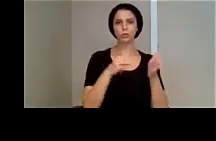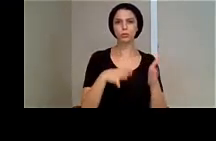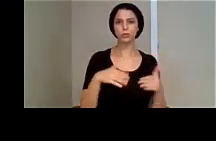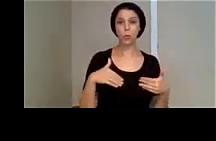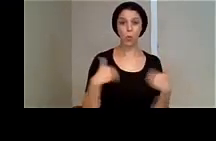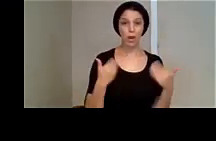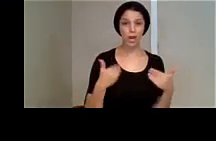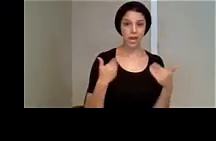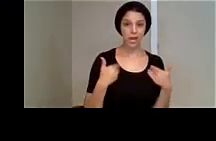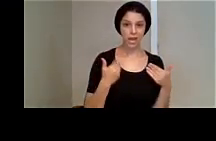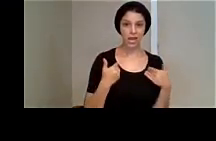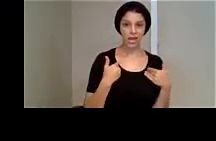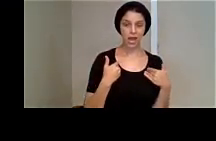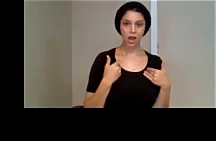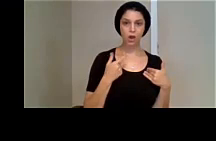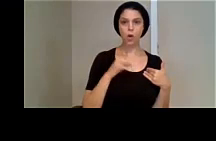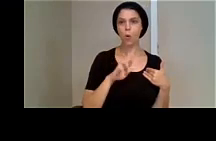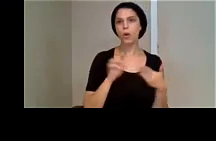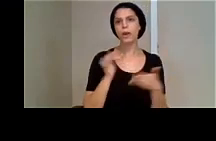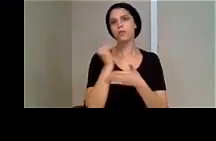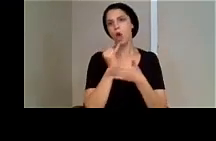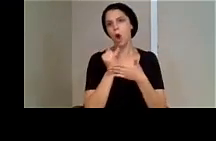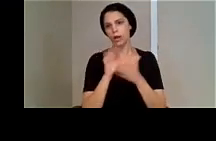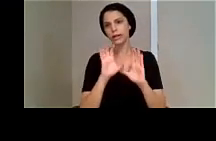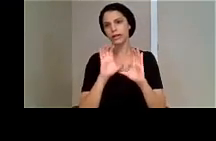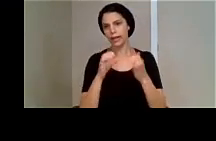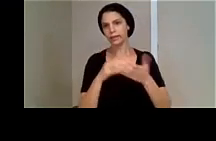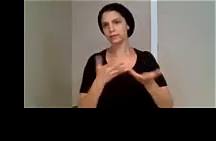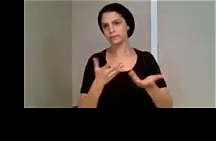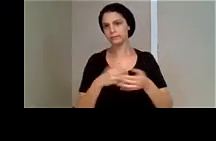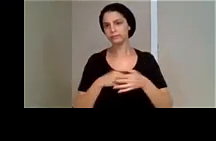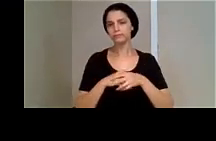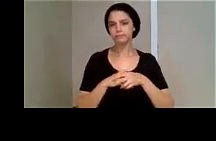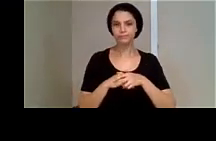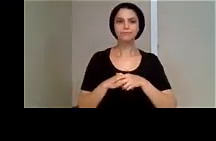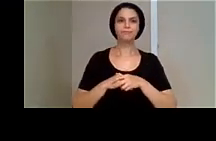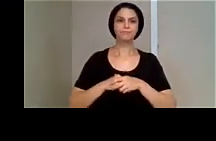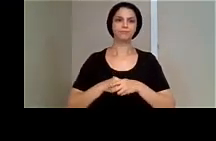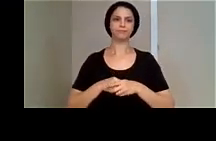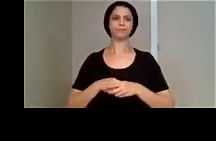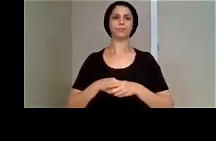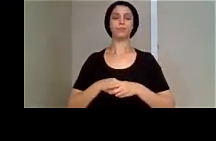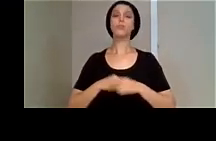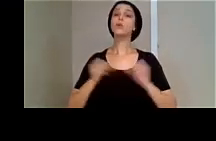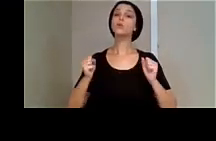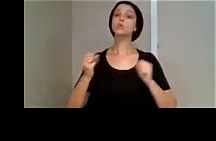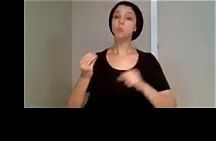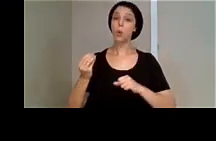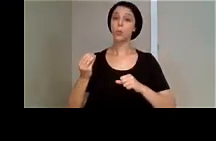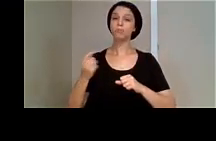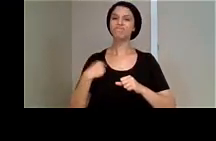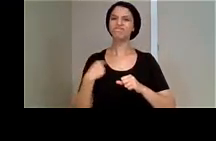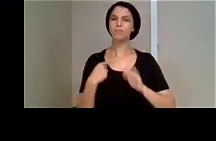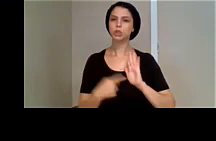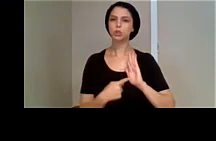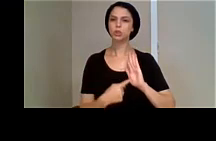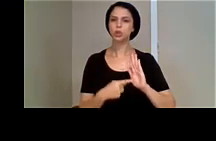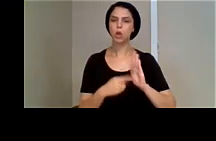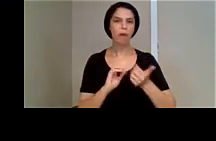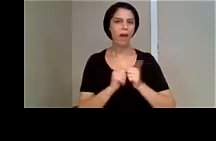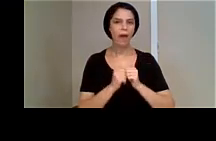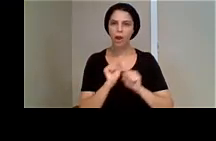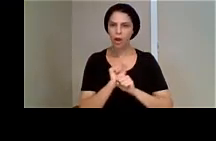if I'm in a performing arts class, maybe a band or a drama class. So let me show you how that